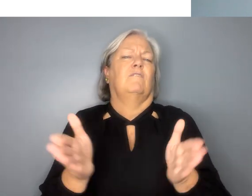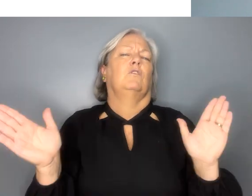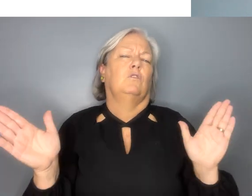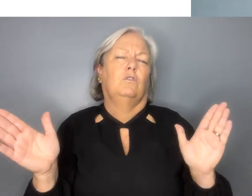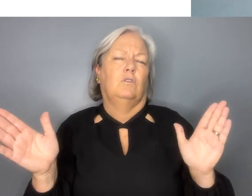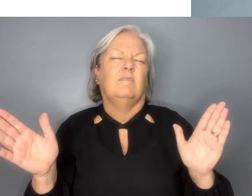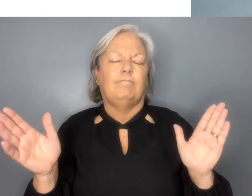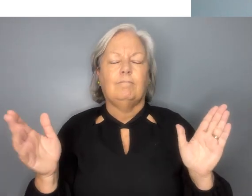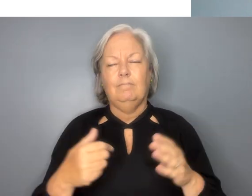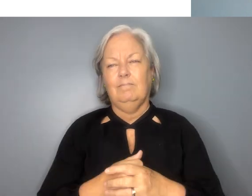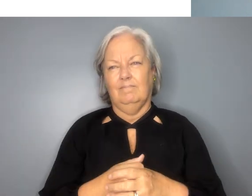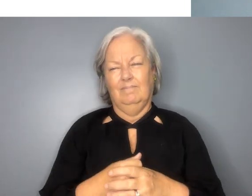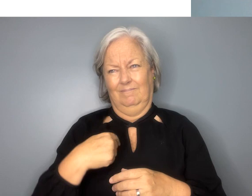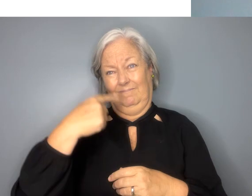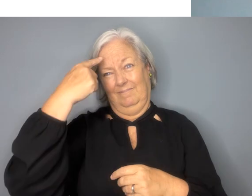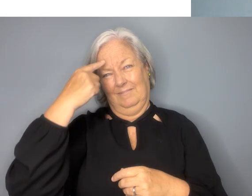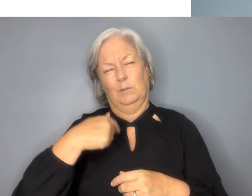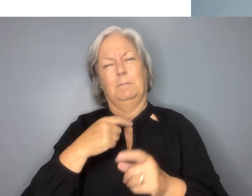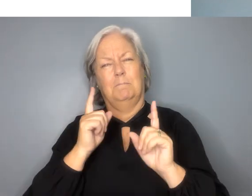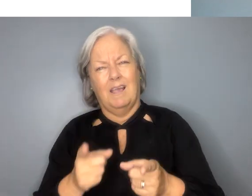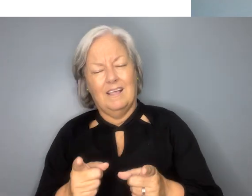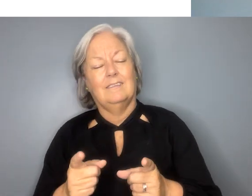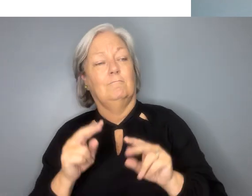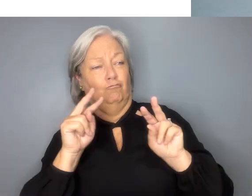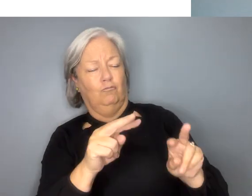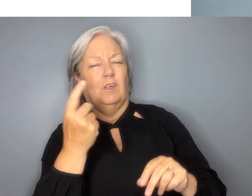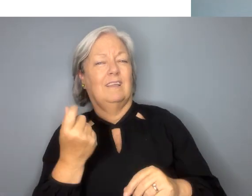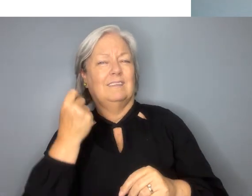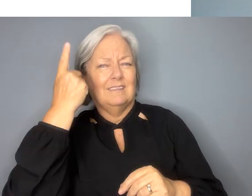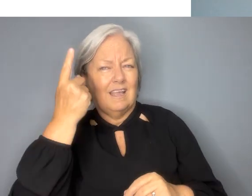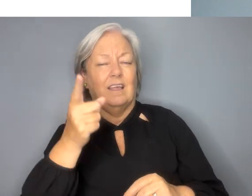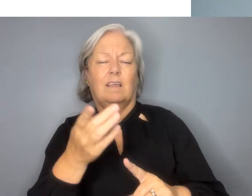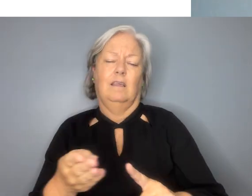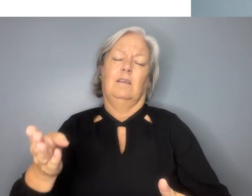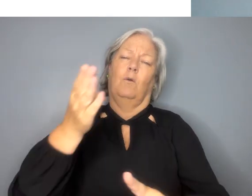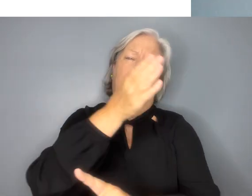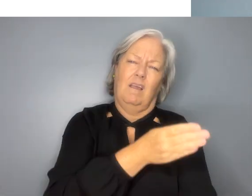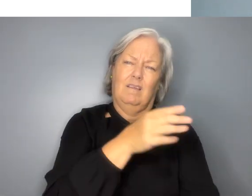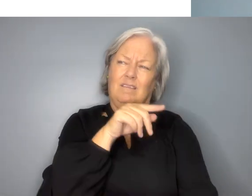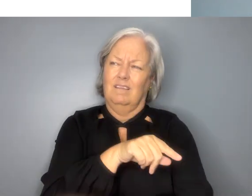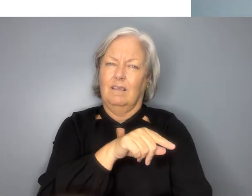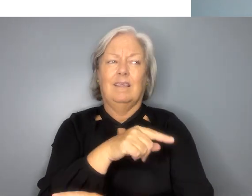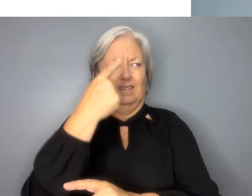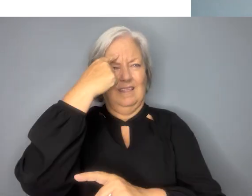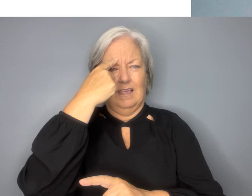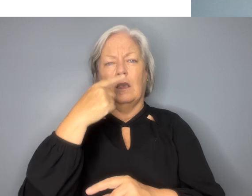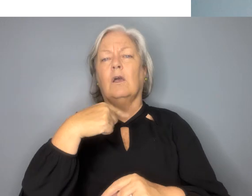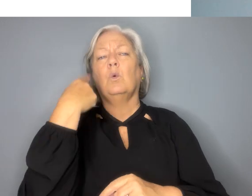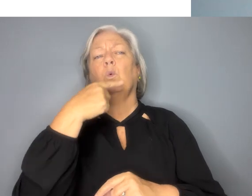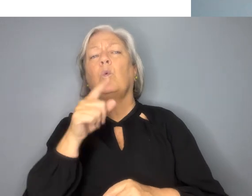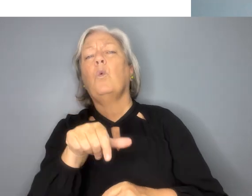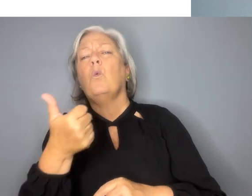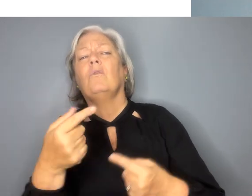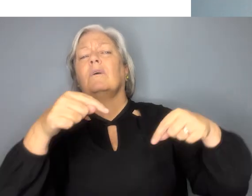intersex as well. So I think it's that sense of recognizing that you have to start from the beginning with a framework of who else might be in